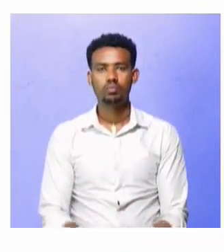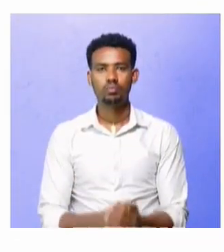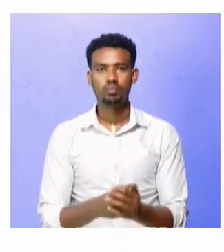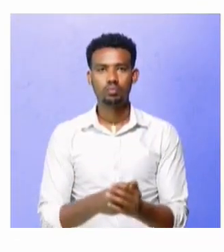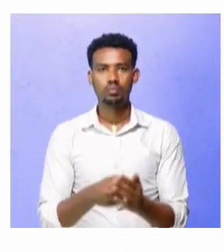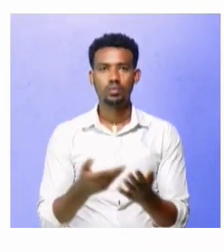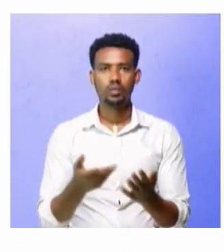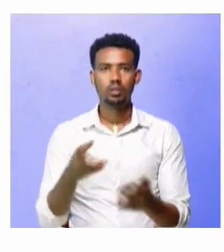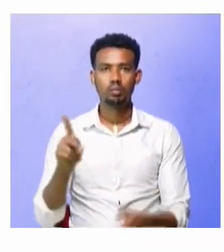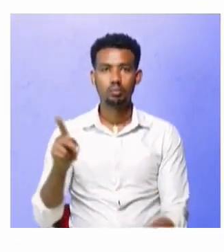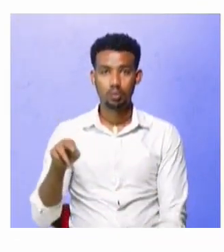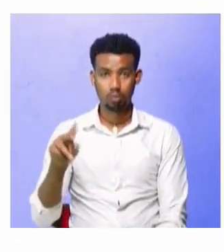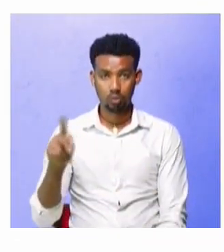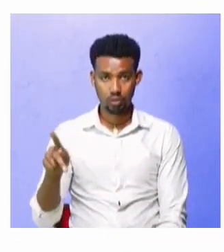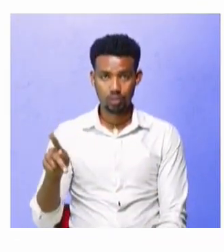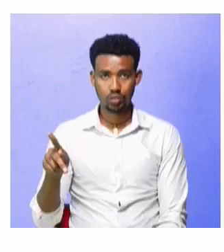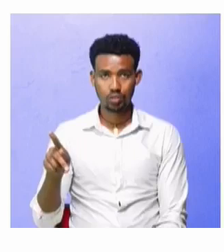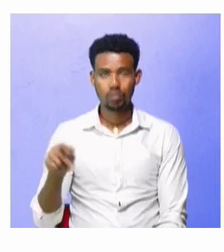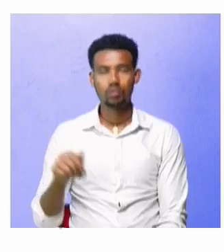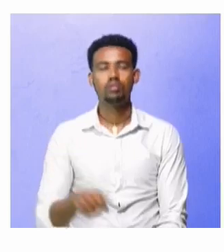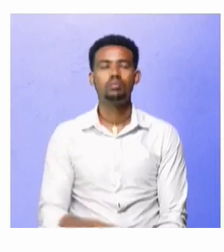prepositions